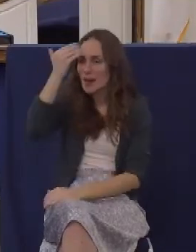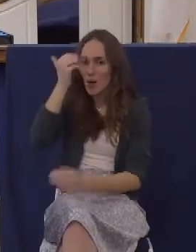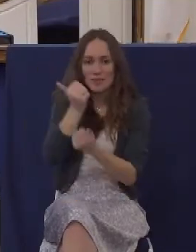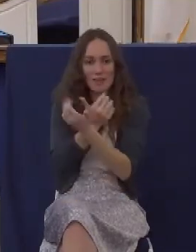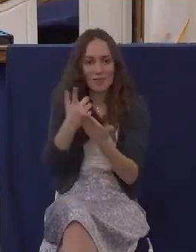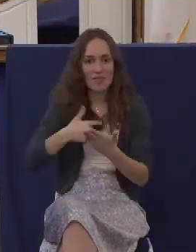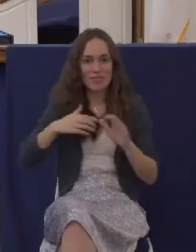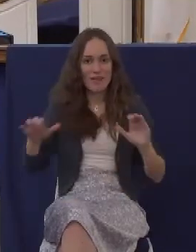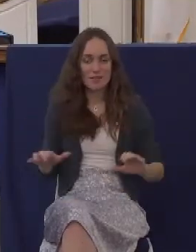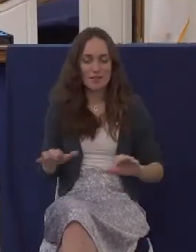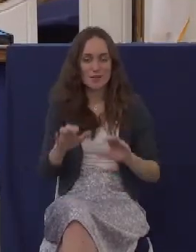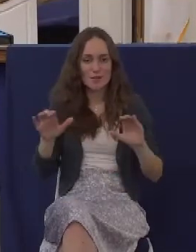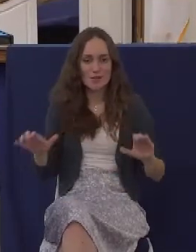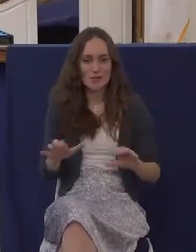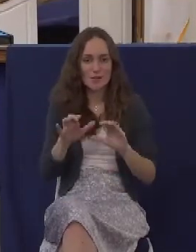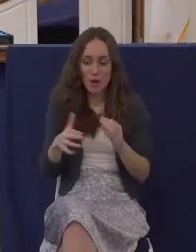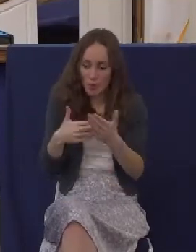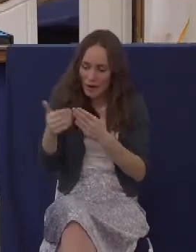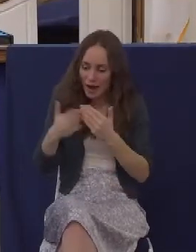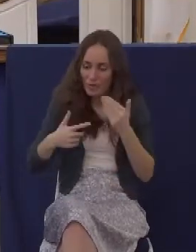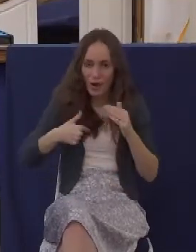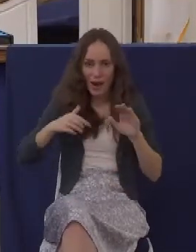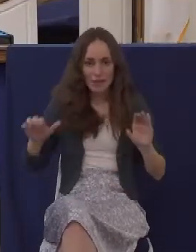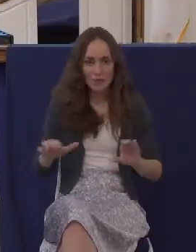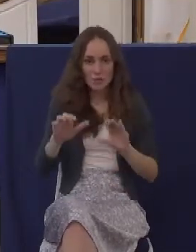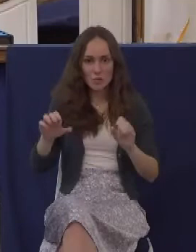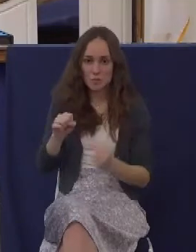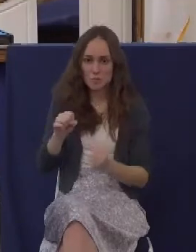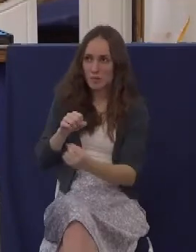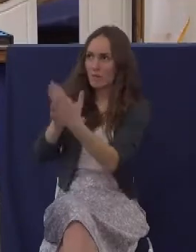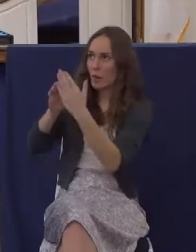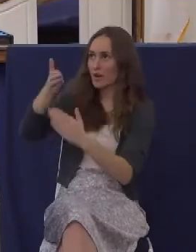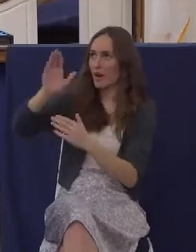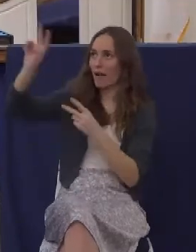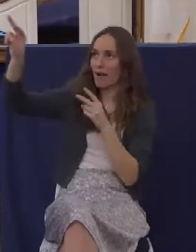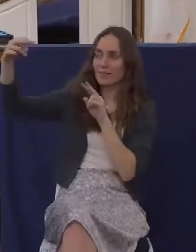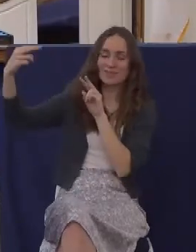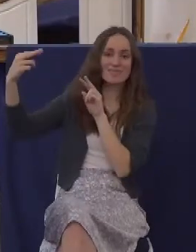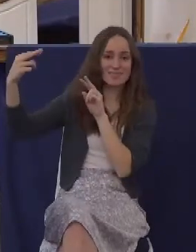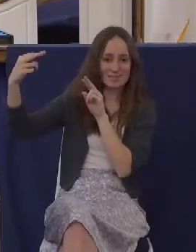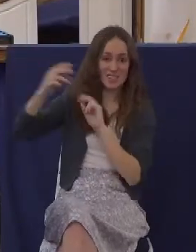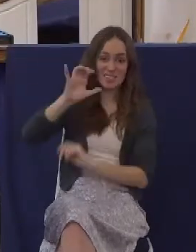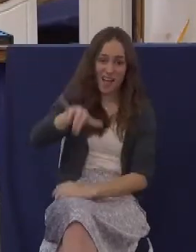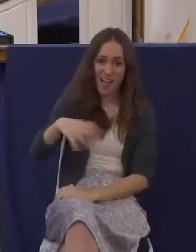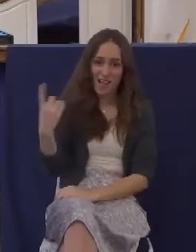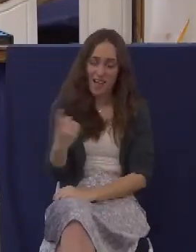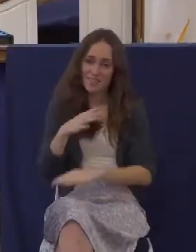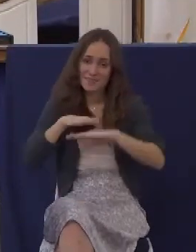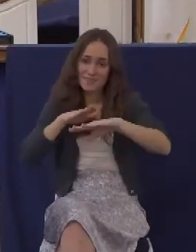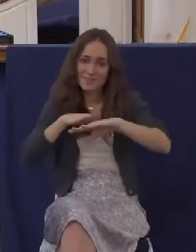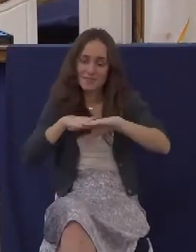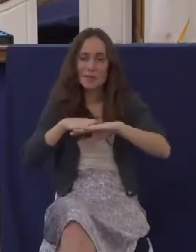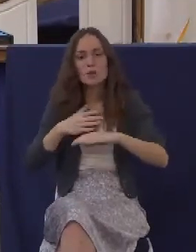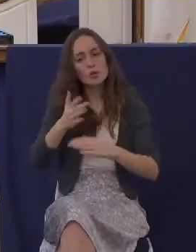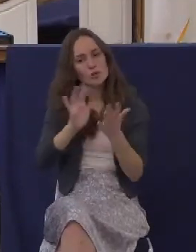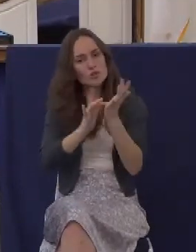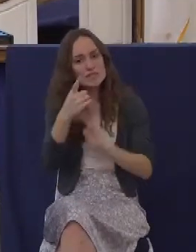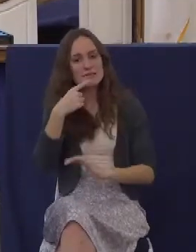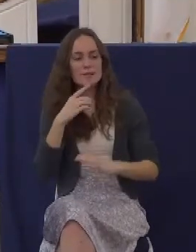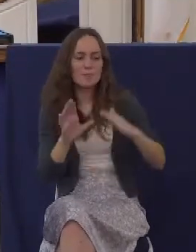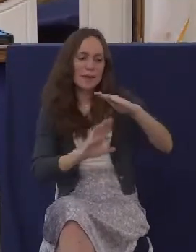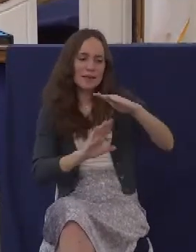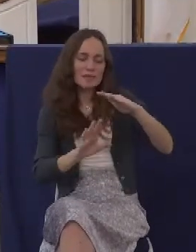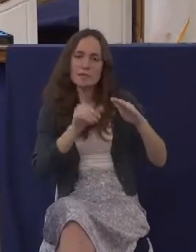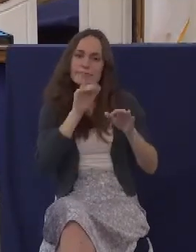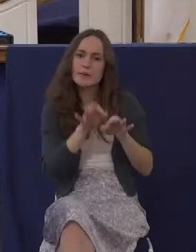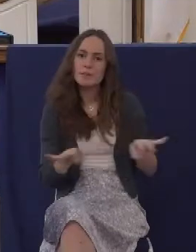what we do it before his face and nothing more. And Jesus said, basically, there's several things that you should be doing